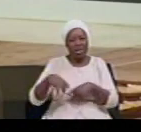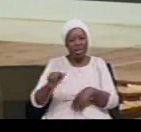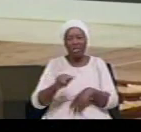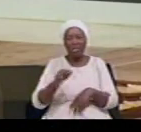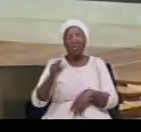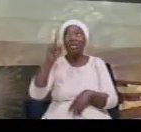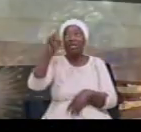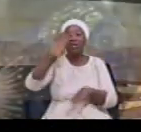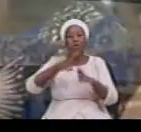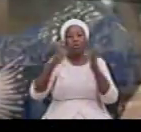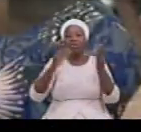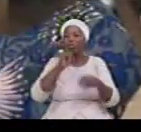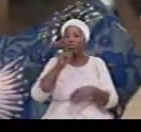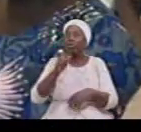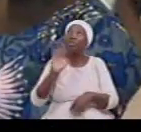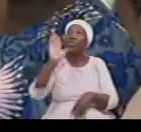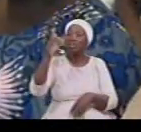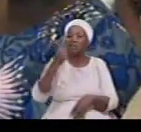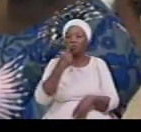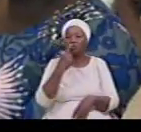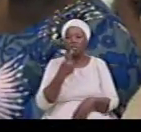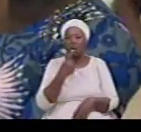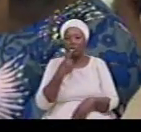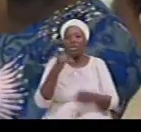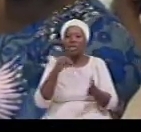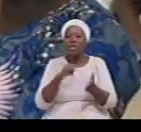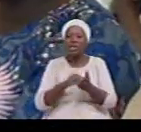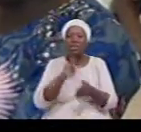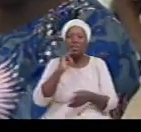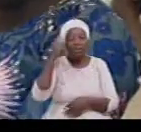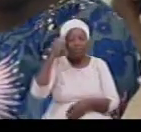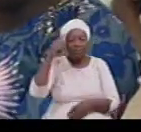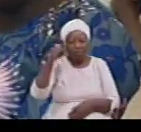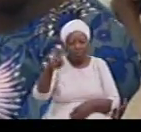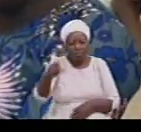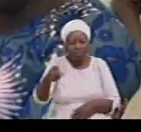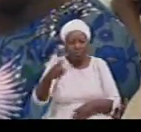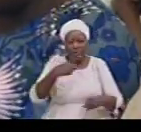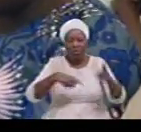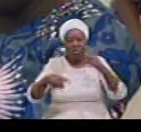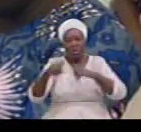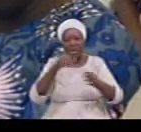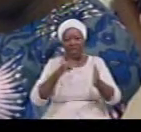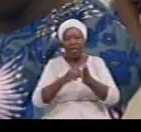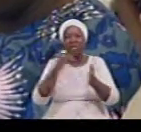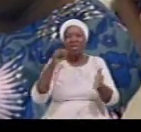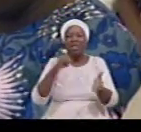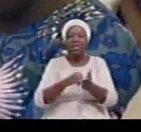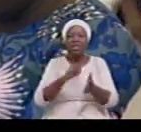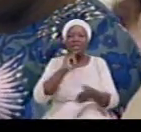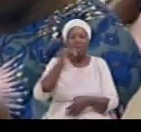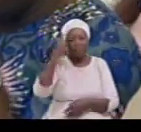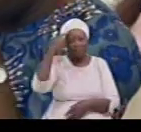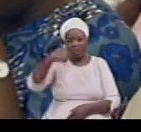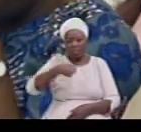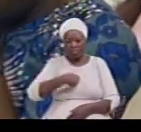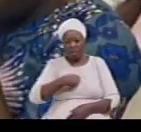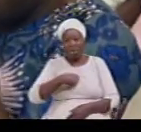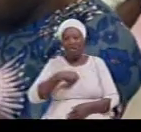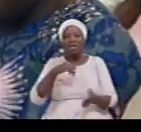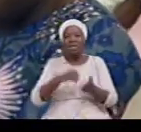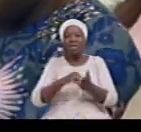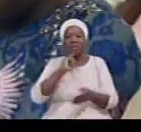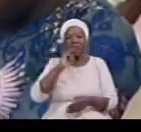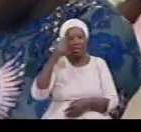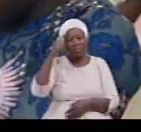was for you. It was for me. It was for us all. We have